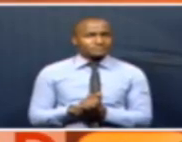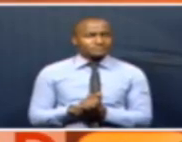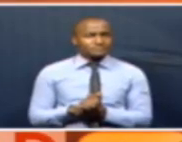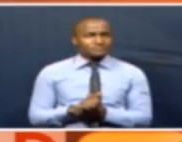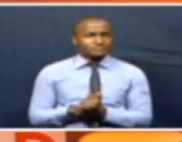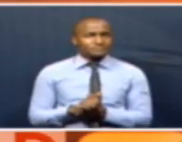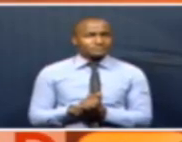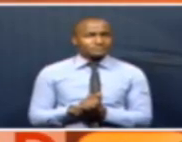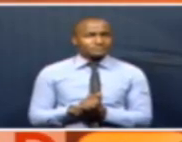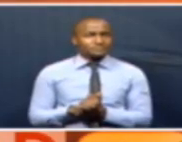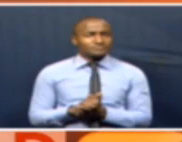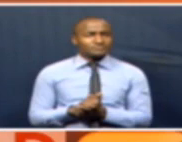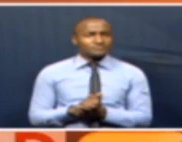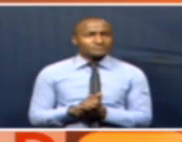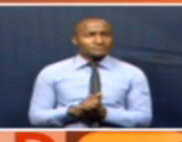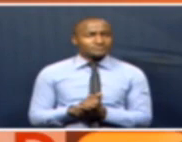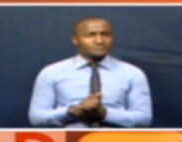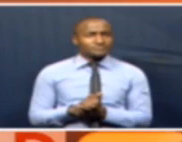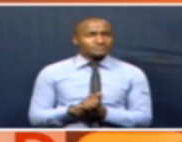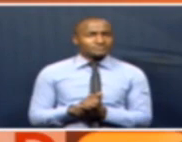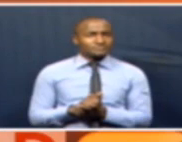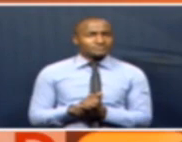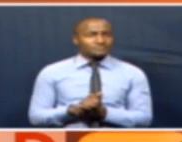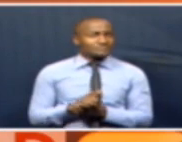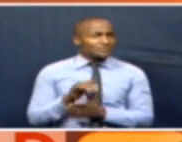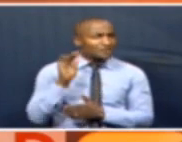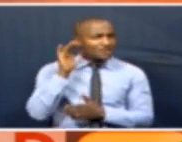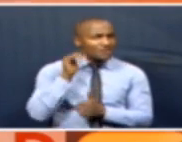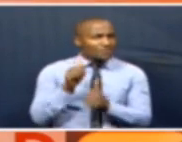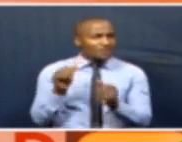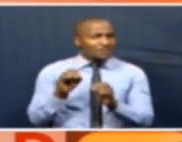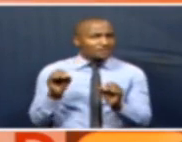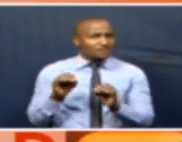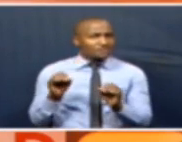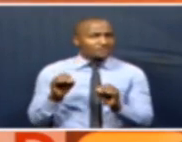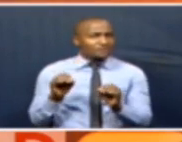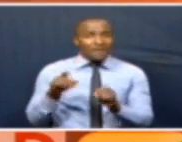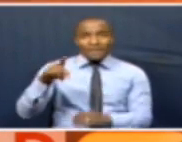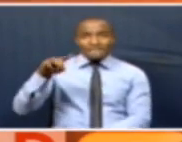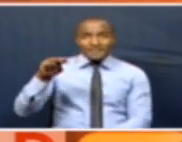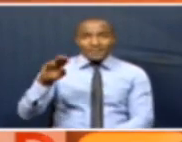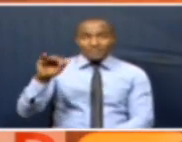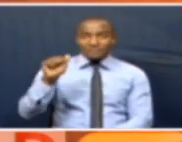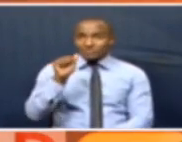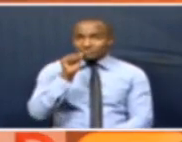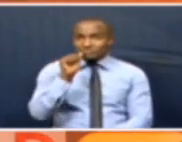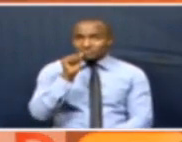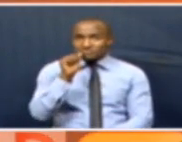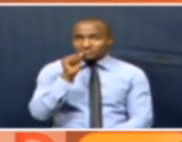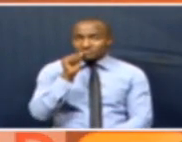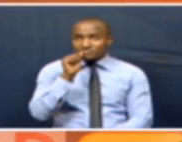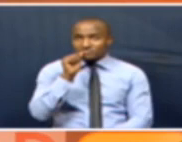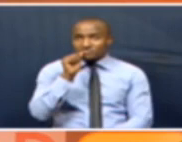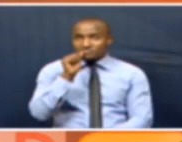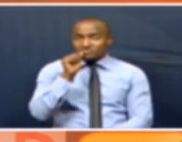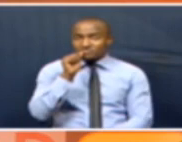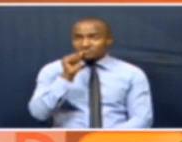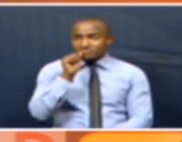that is a good piece of fact. The Prime Minister of Britain, arm's length than our